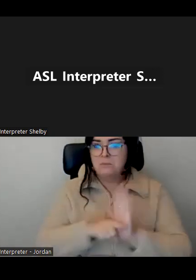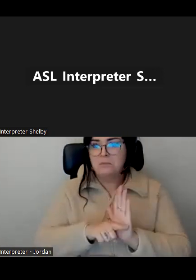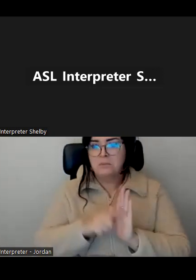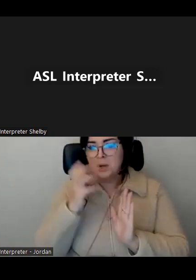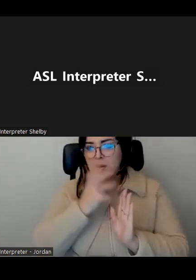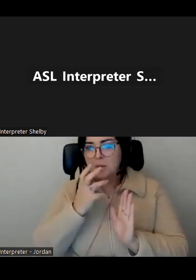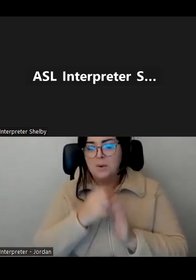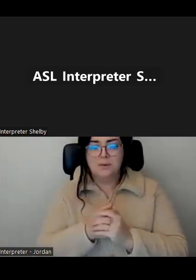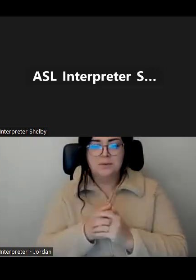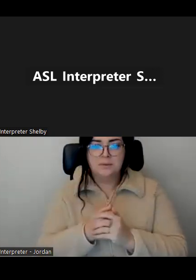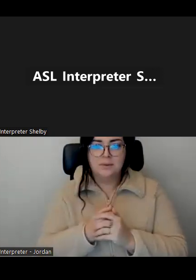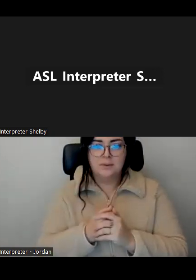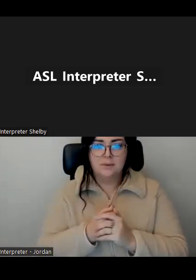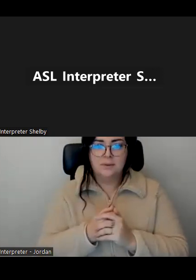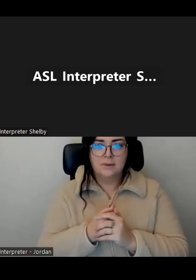Most people do not